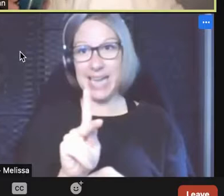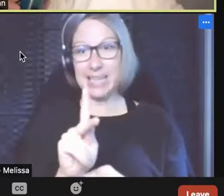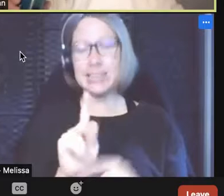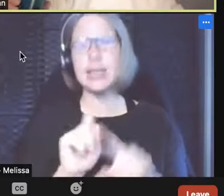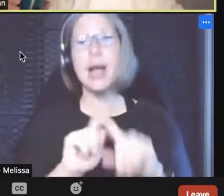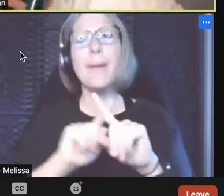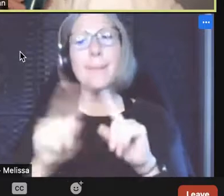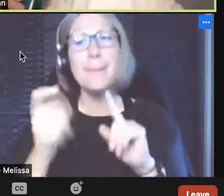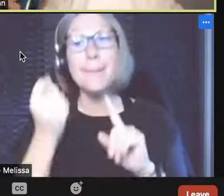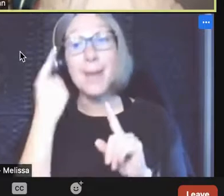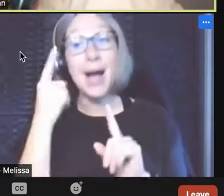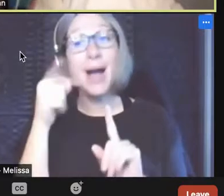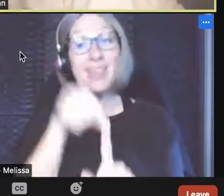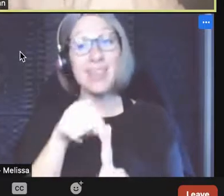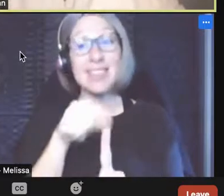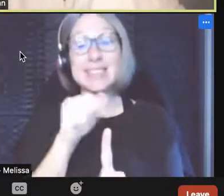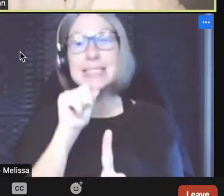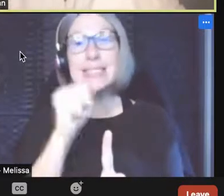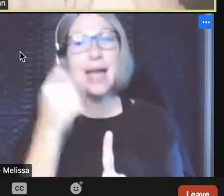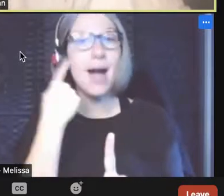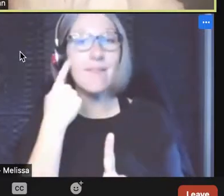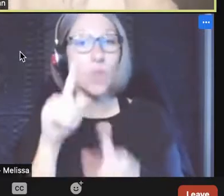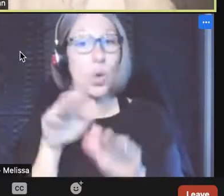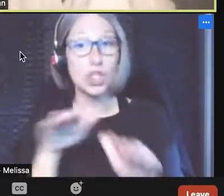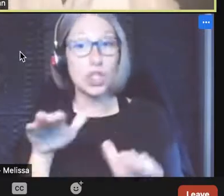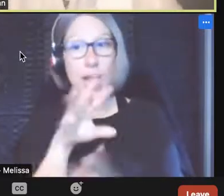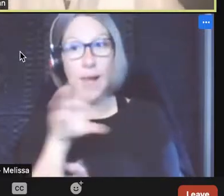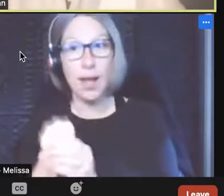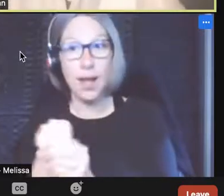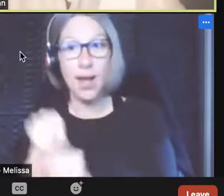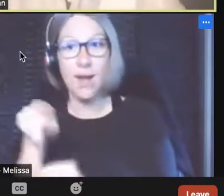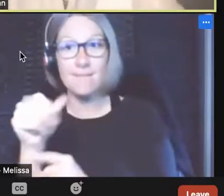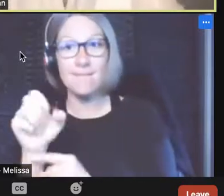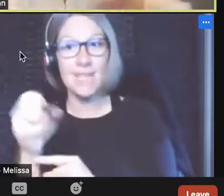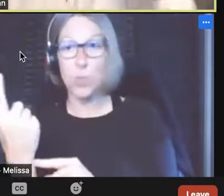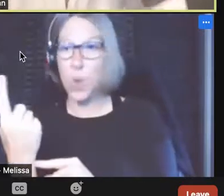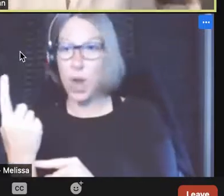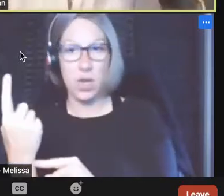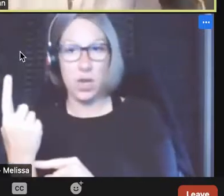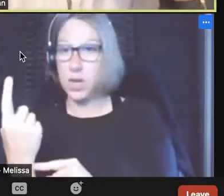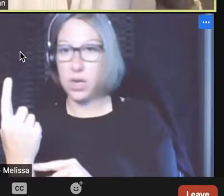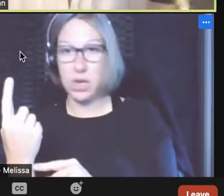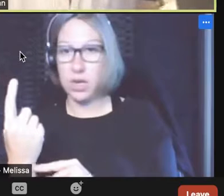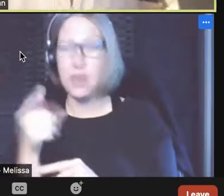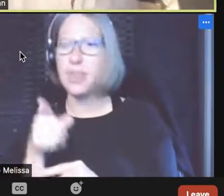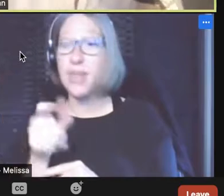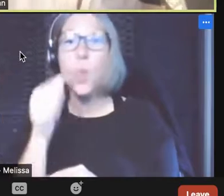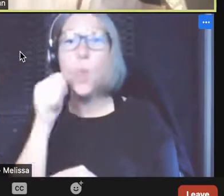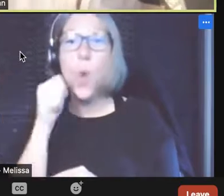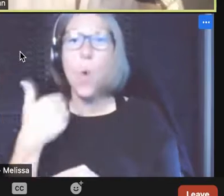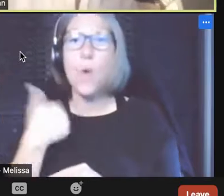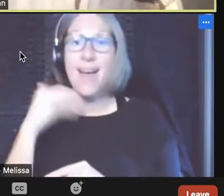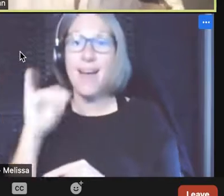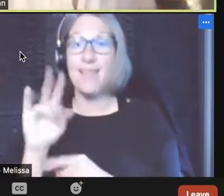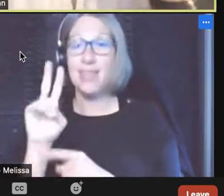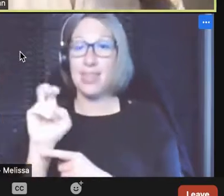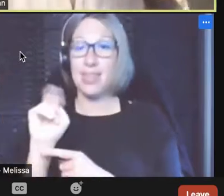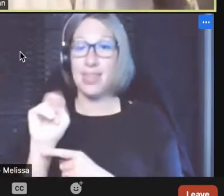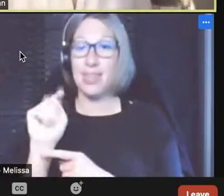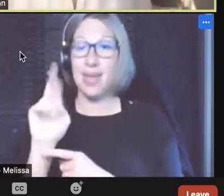phase 1, right? A child in phase 1 is not going to have ventral stream vision to be able to make